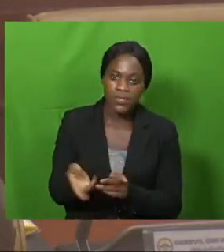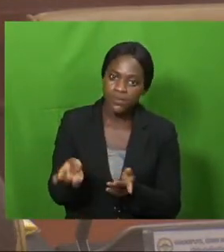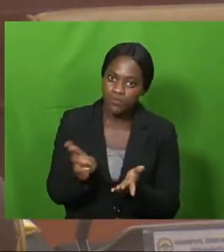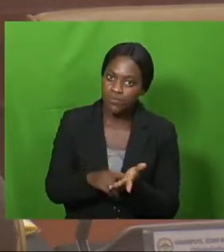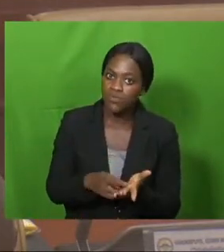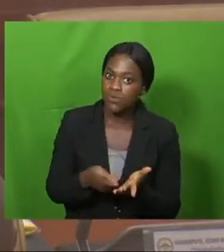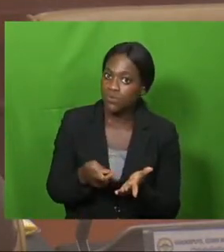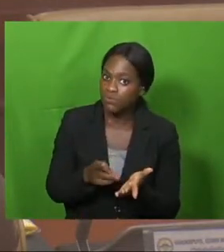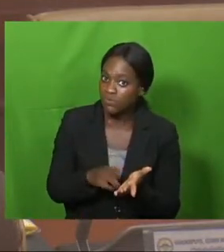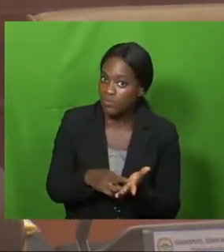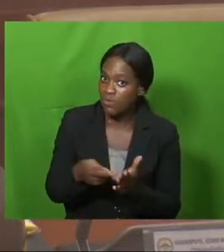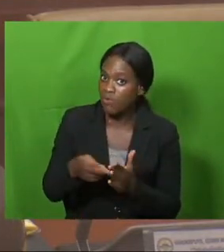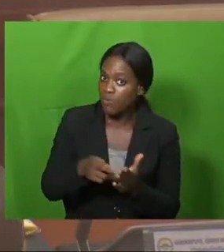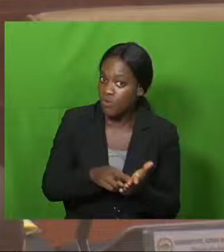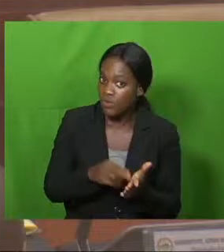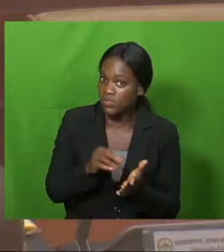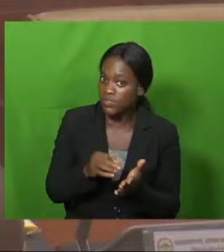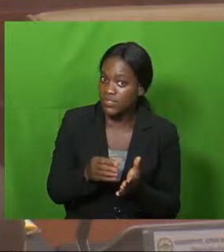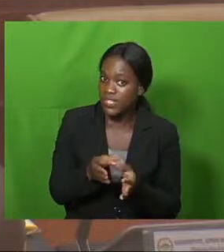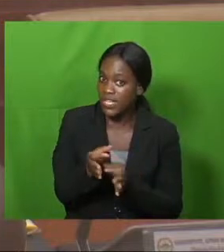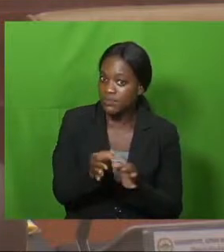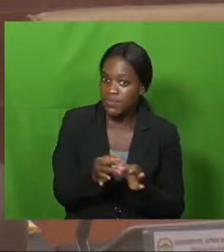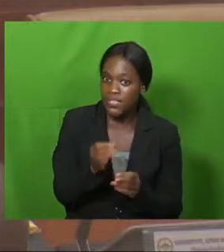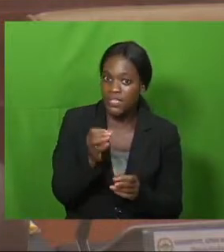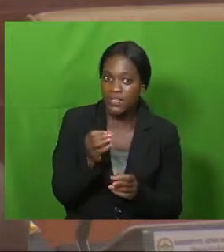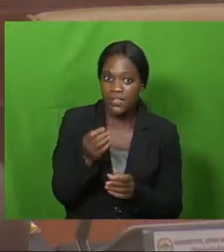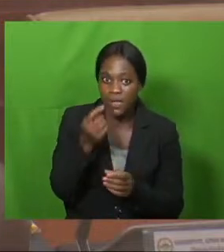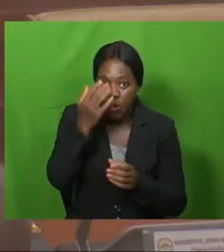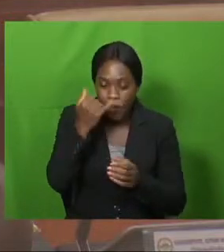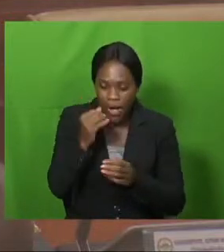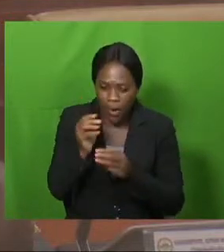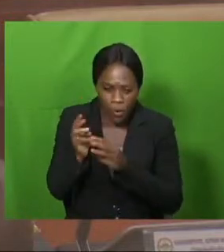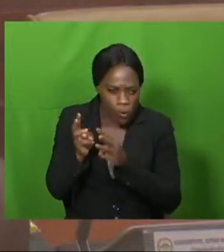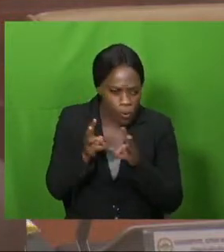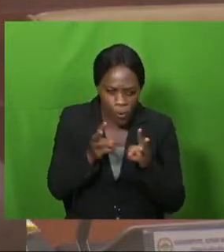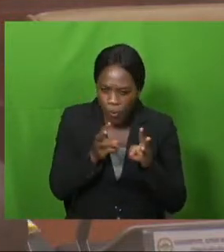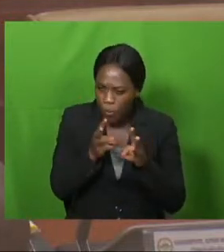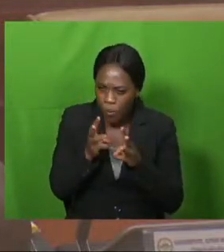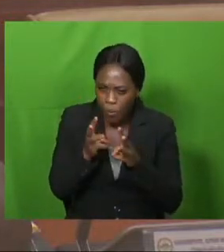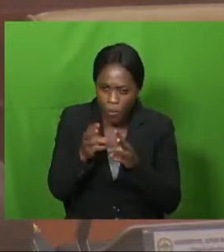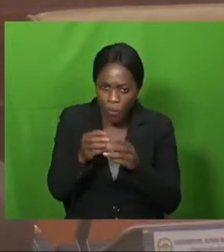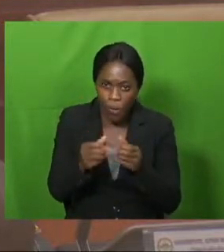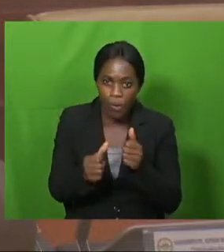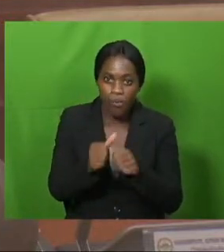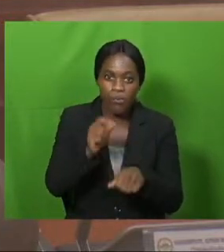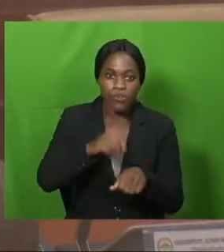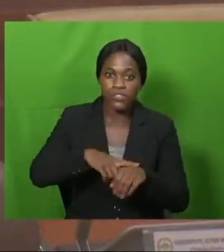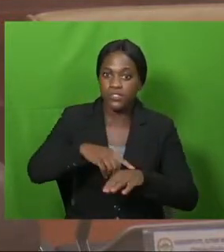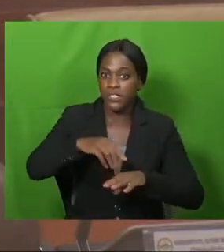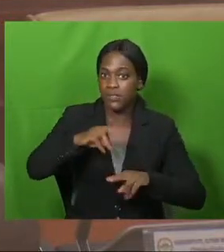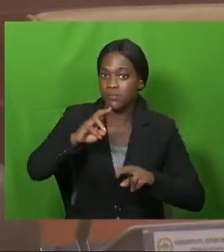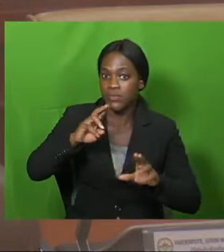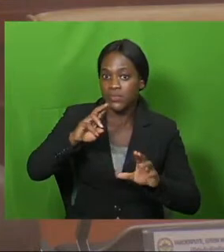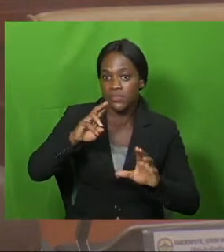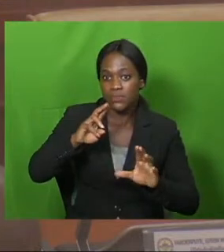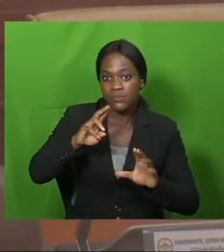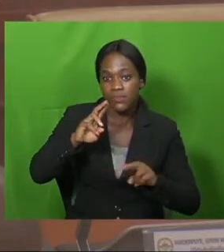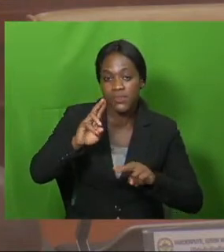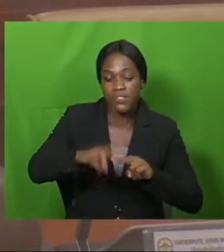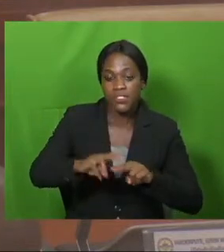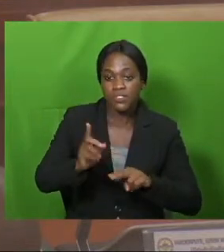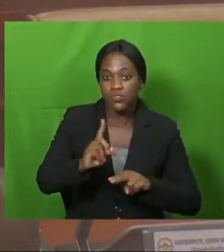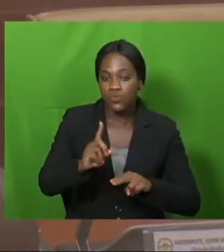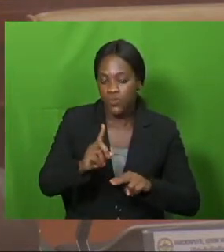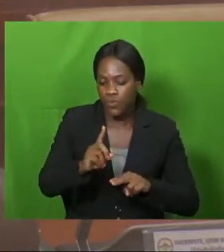have to clarify that matter. Because we were looking around, she would normally sit at the esteemed